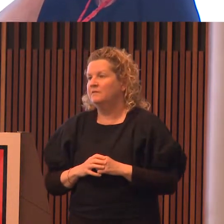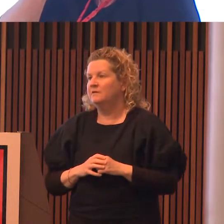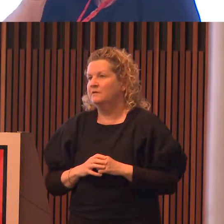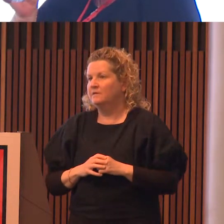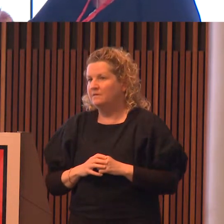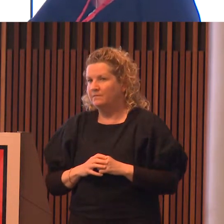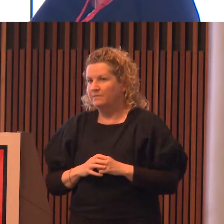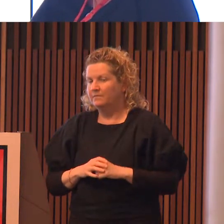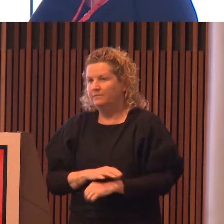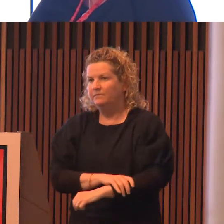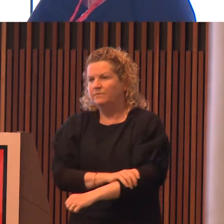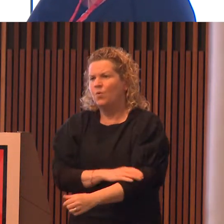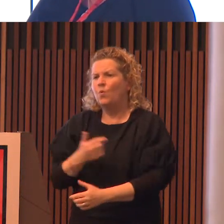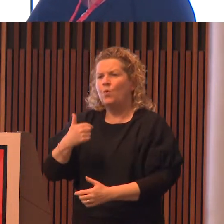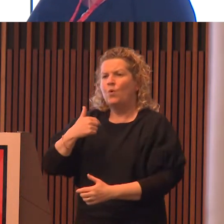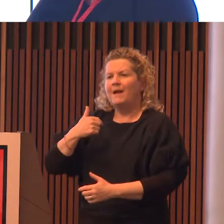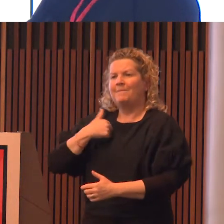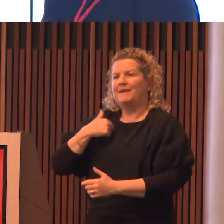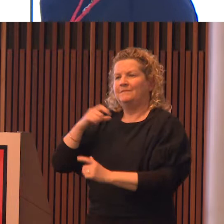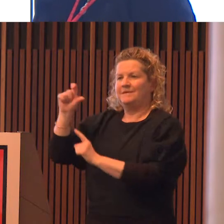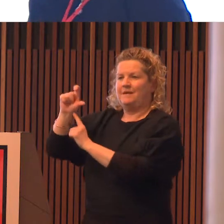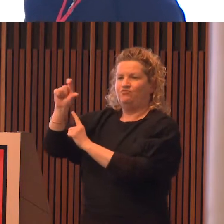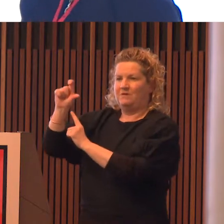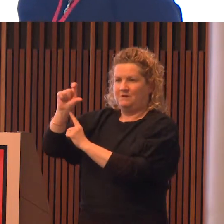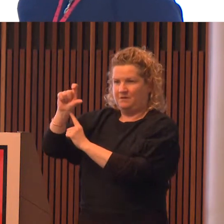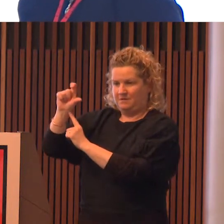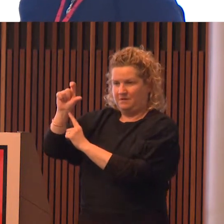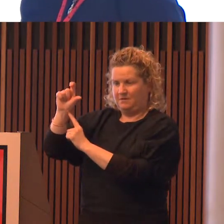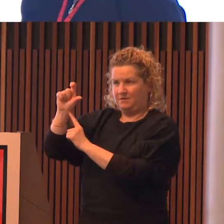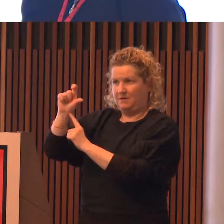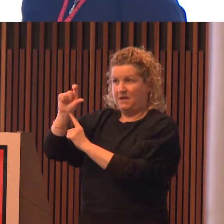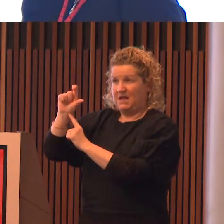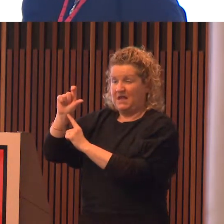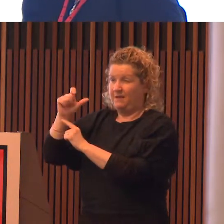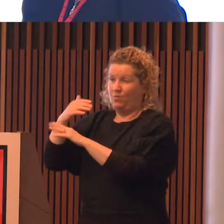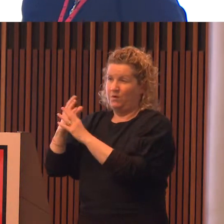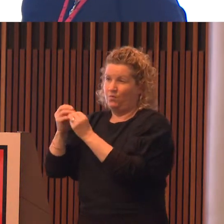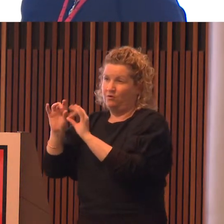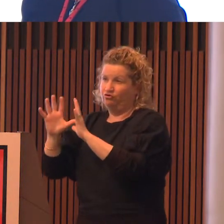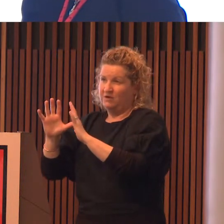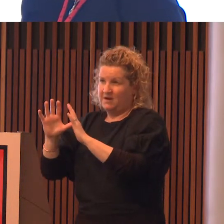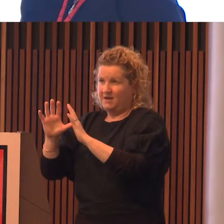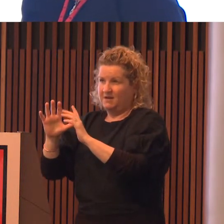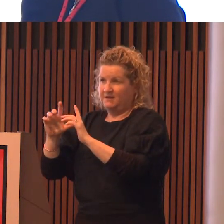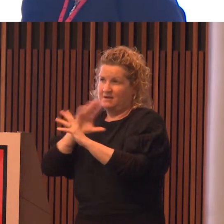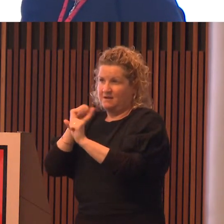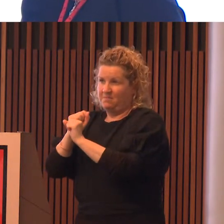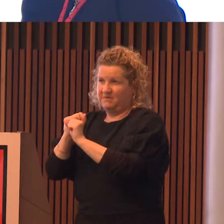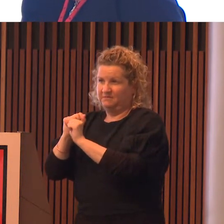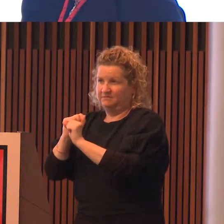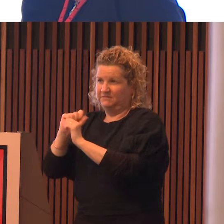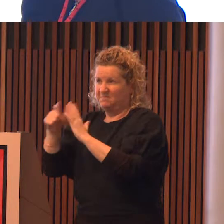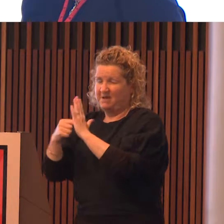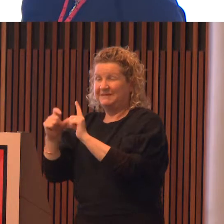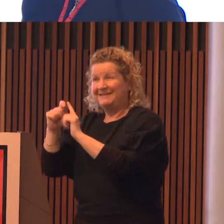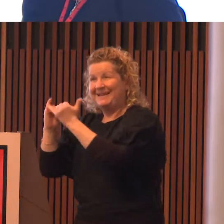the people, because I'm based in Canberra, and so I'm dealing with the Australian government departments, with DSS mostly, and